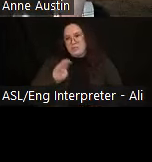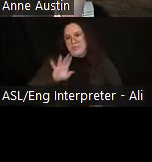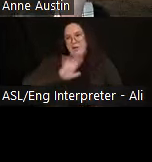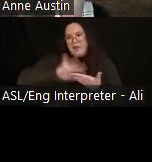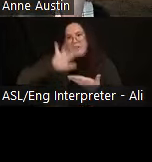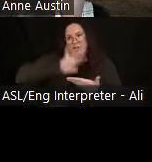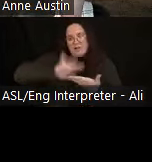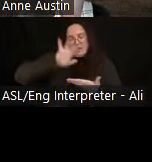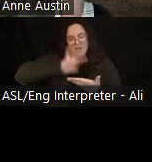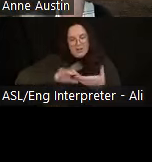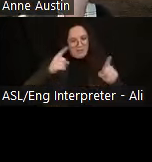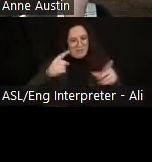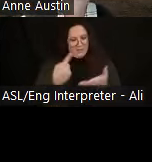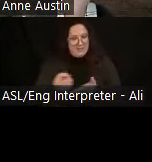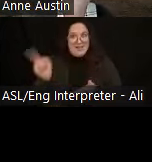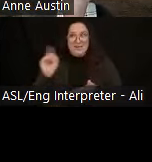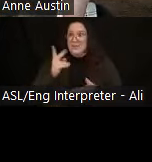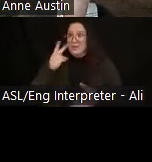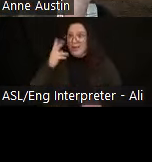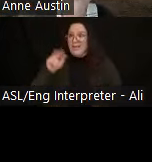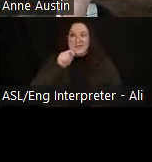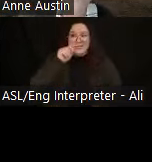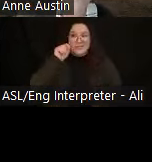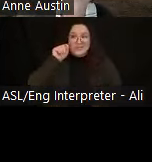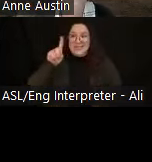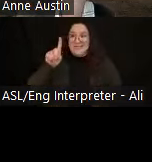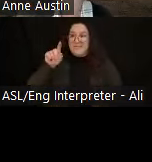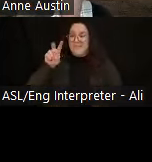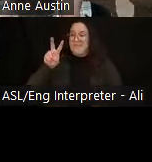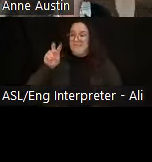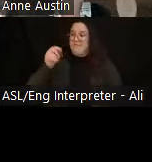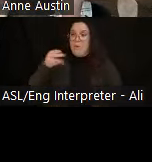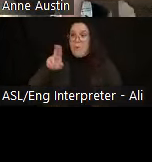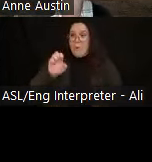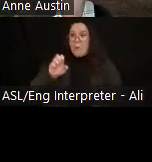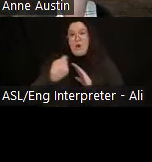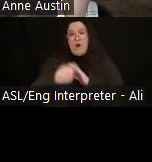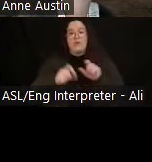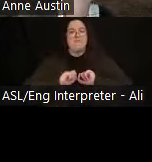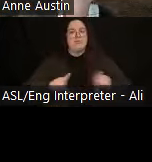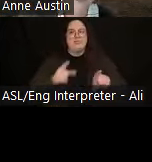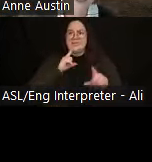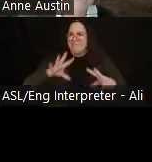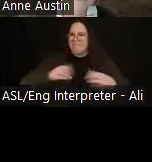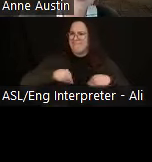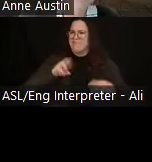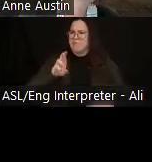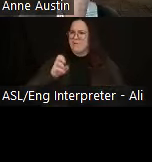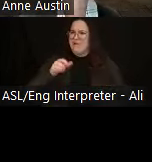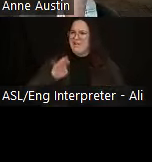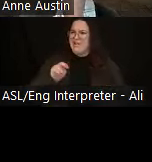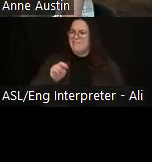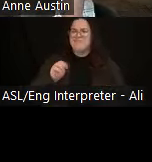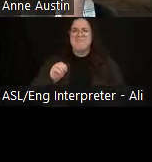just last week, I saw that Teen Vogue came out with an article titled "Reclaiming Tramp Stamp Tattoos, How a